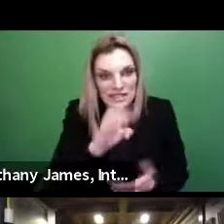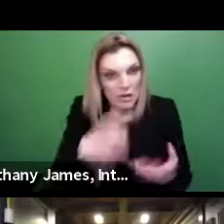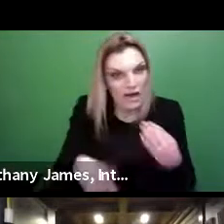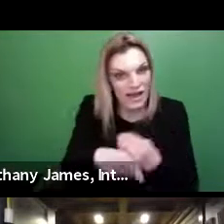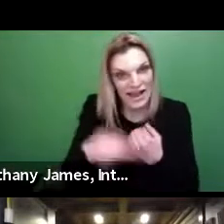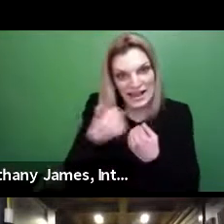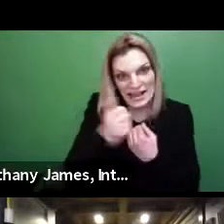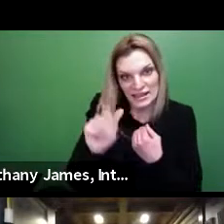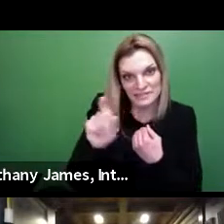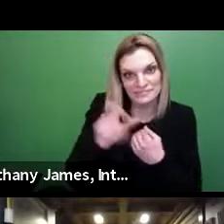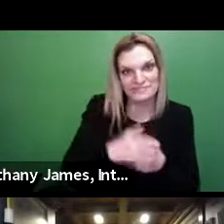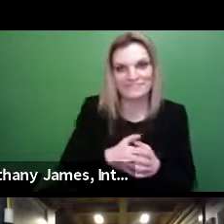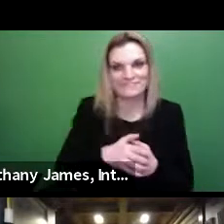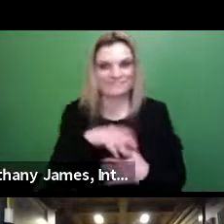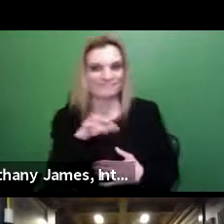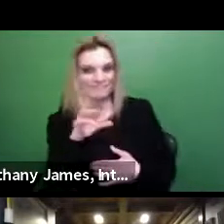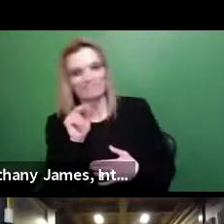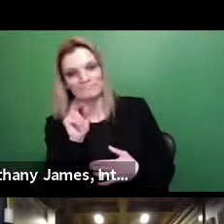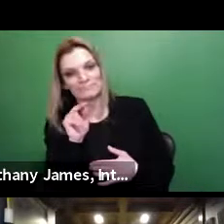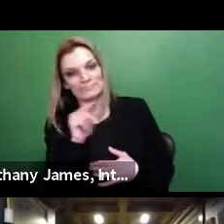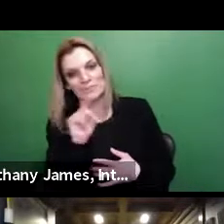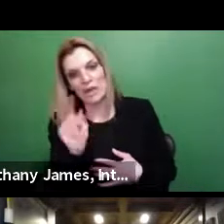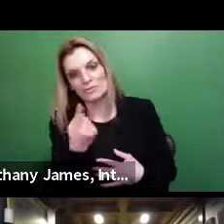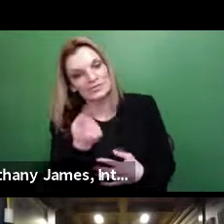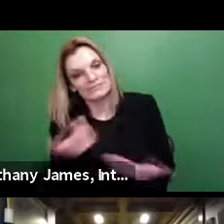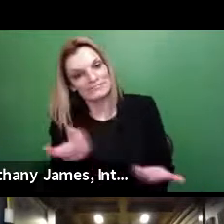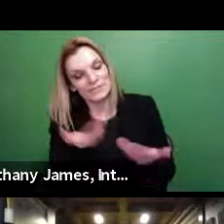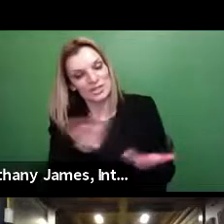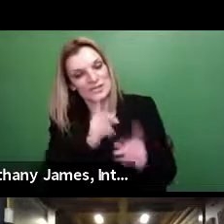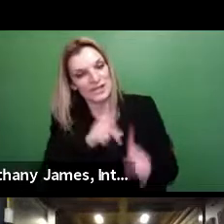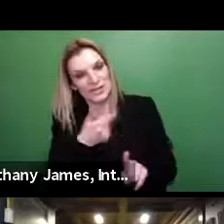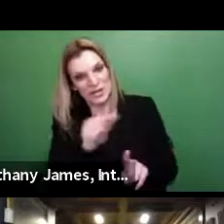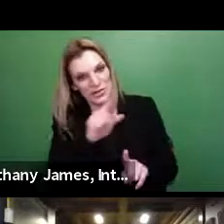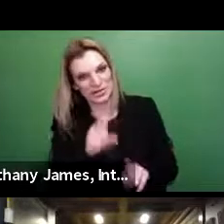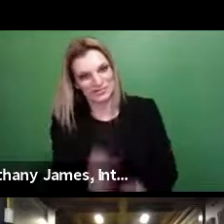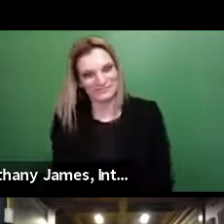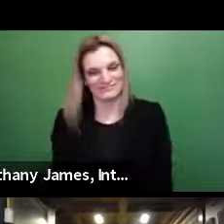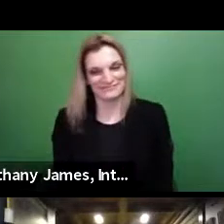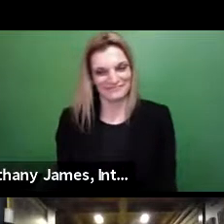No, I'm just here to answer any questions. Okay.